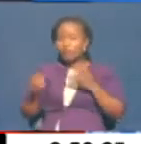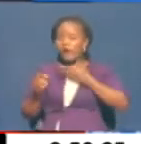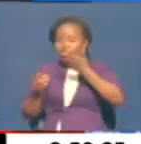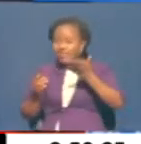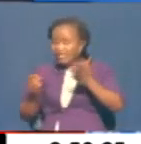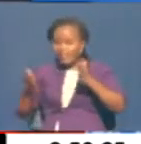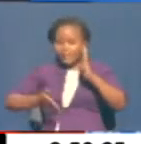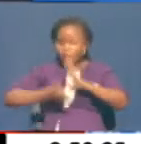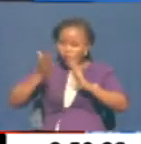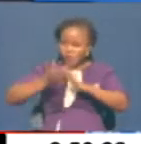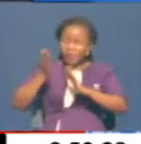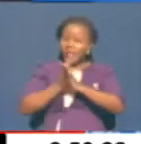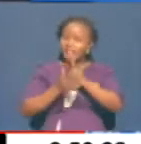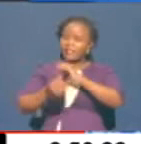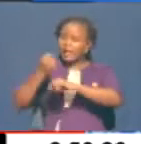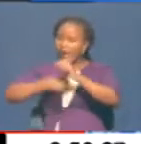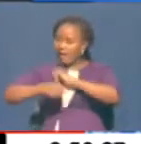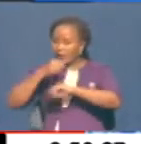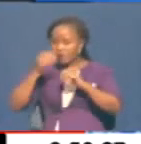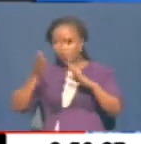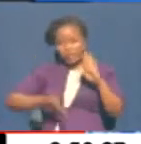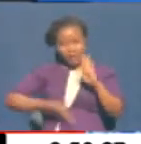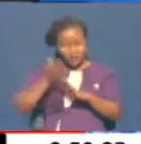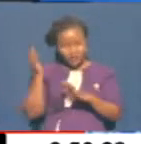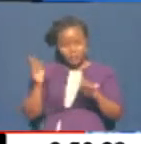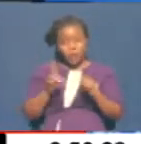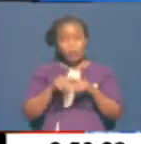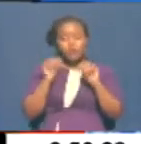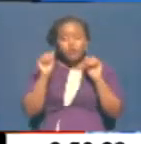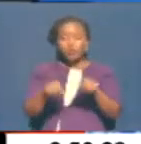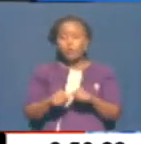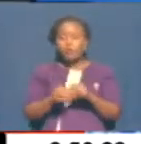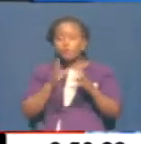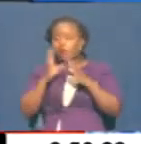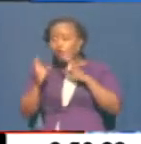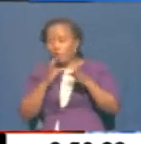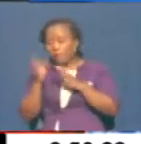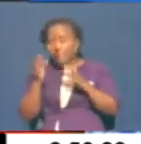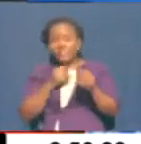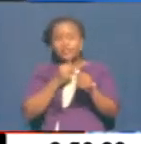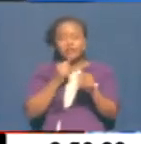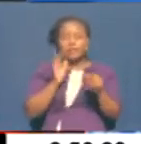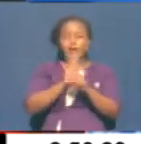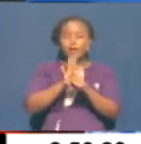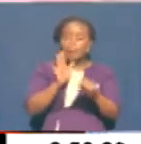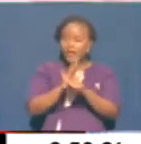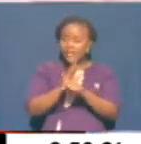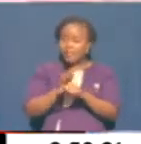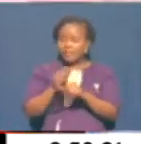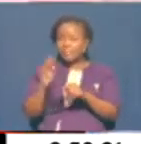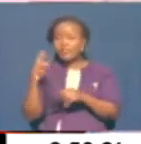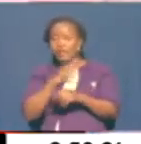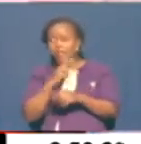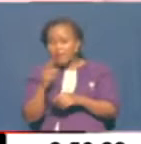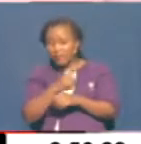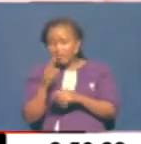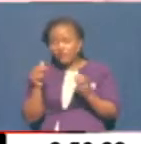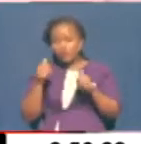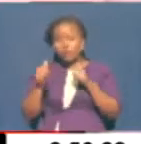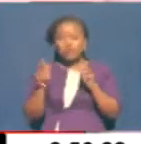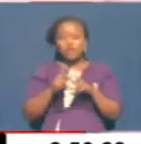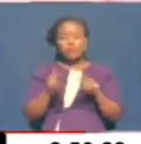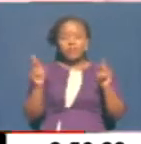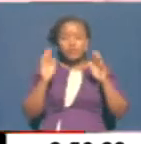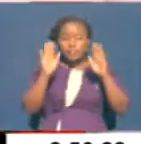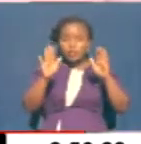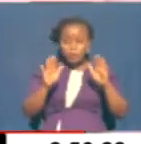immediately. So it can also communicate emergencies, not just disaster. So it's a very useful package. The chatbot